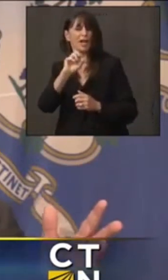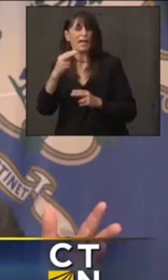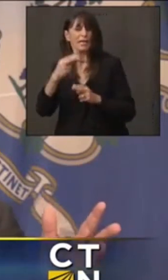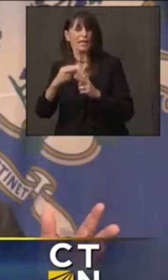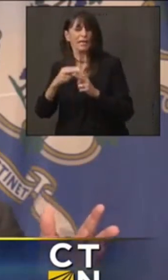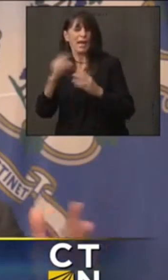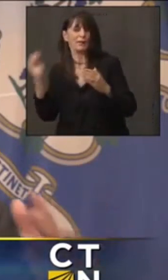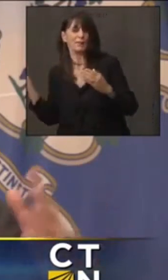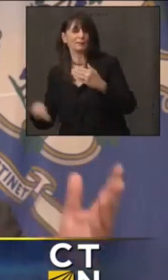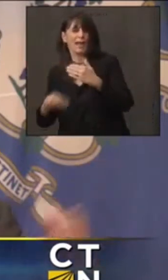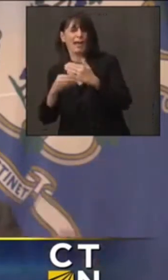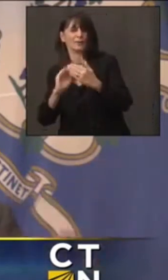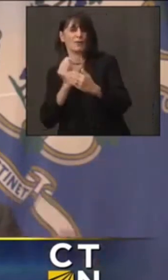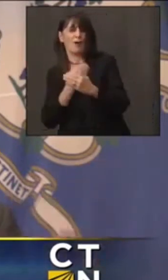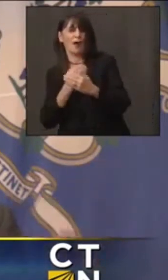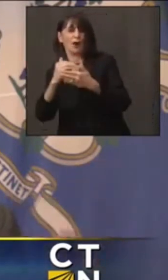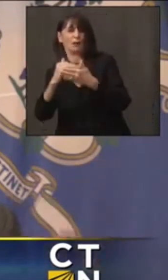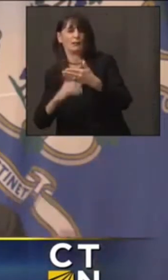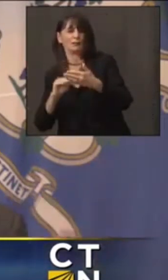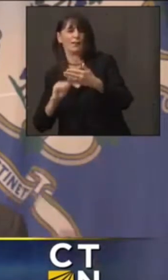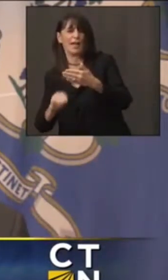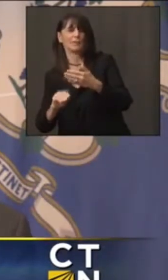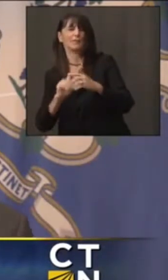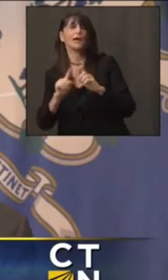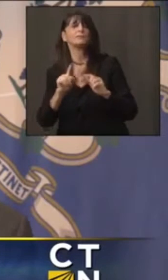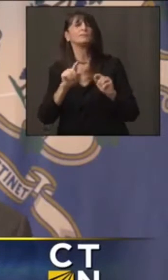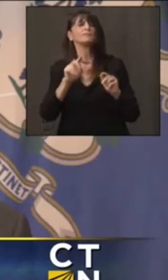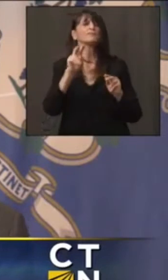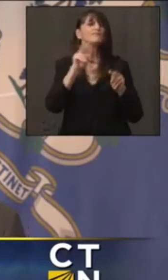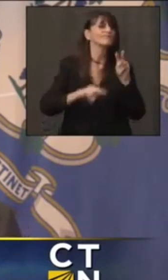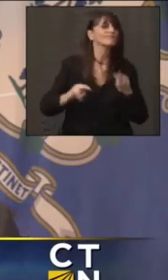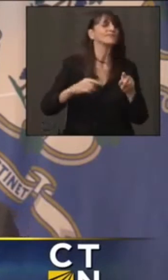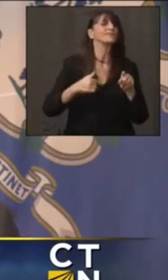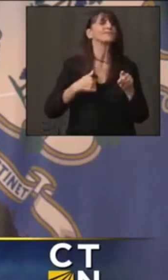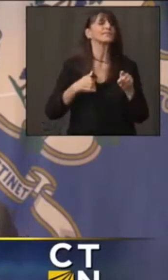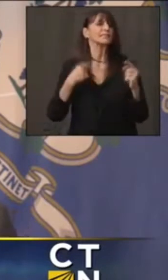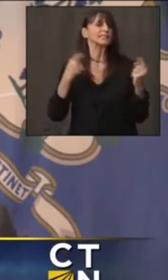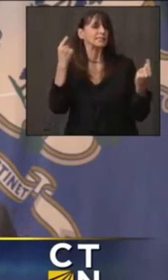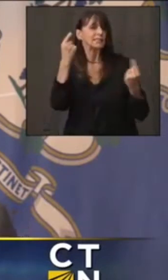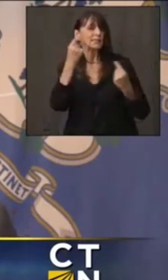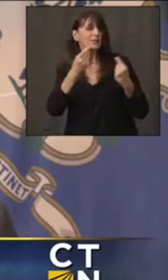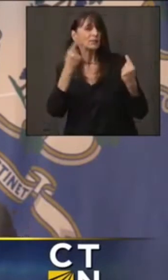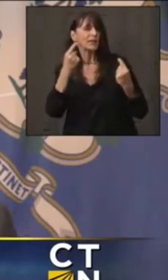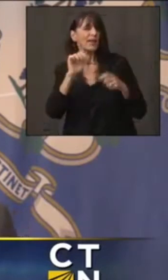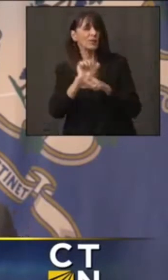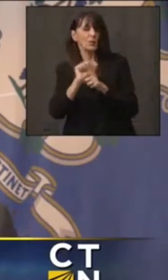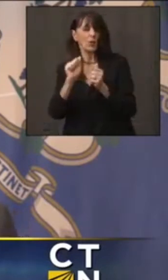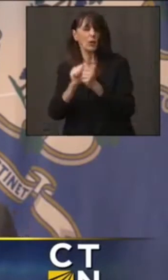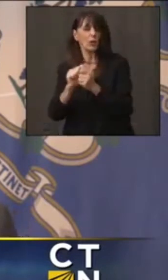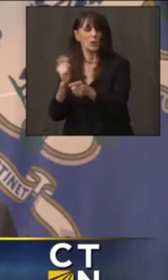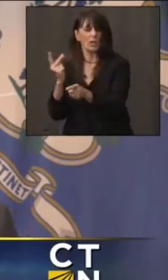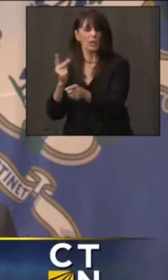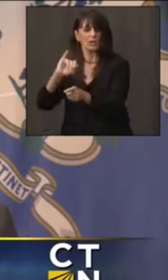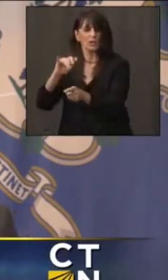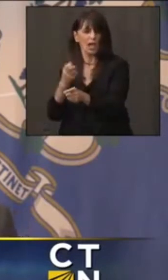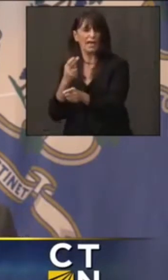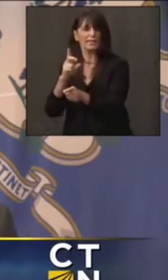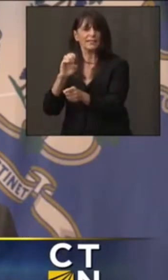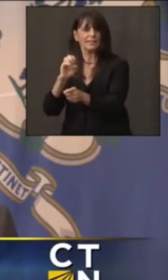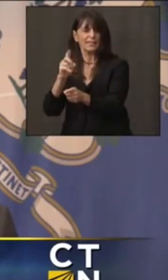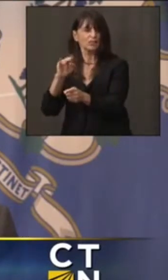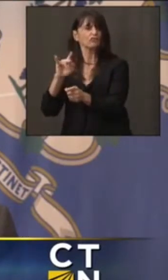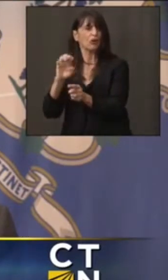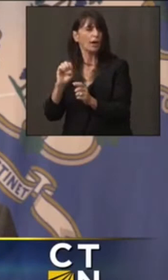about 3/4 of the states out there. I'm thinking I got to work with Deirdre and Josh on this. That perhaps at some point we